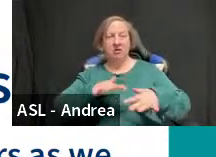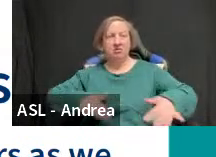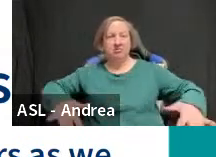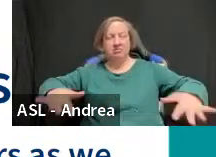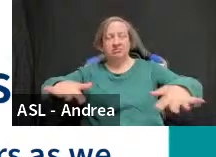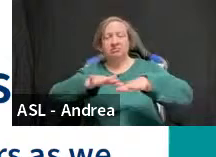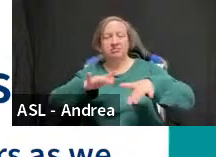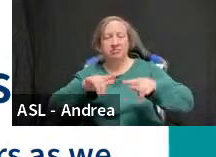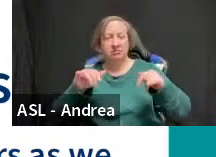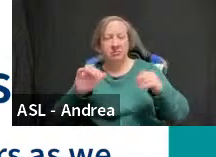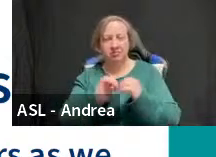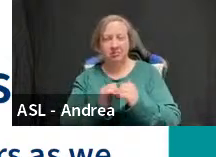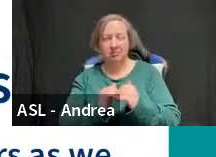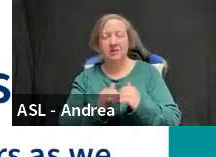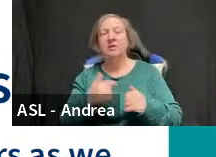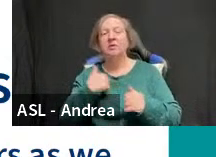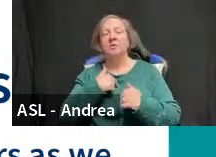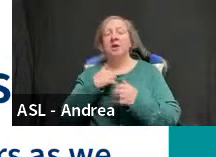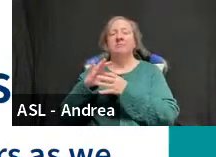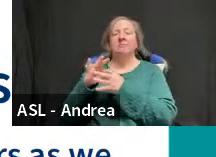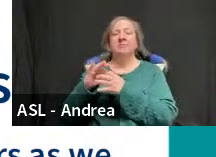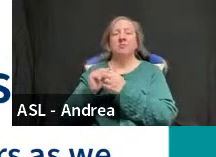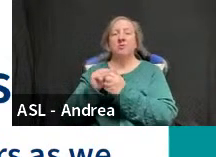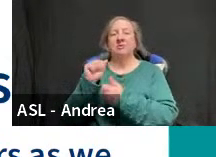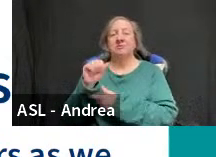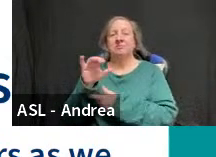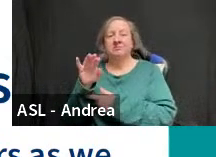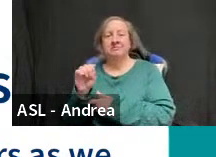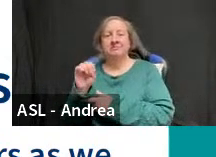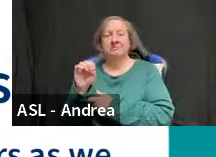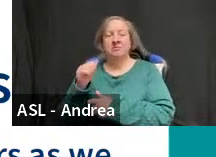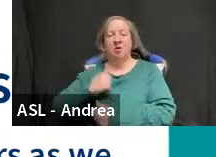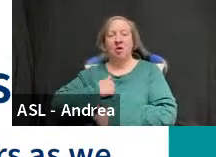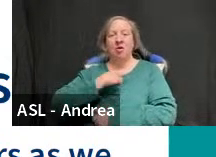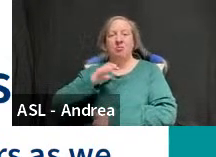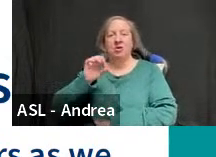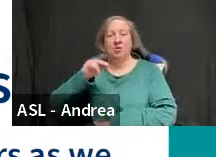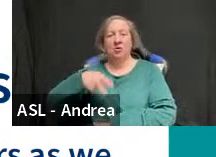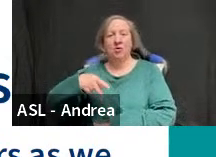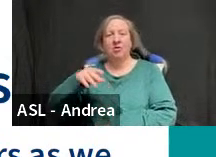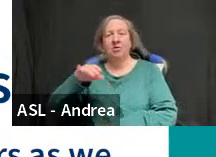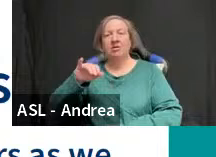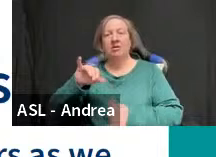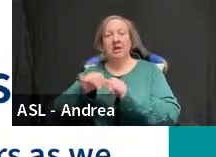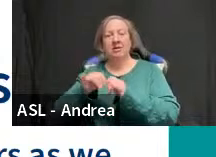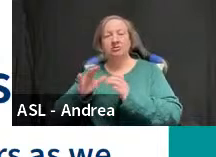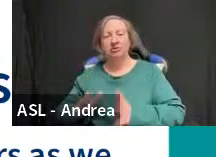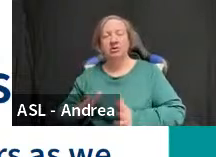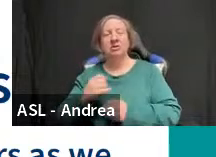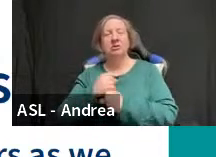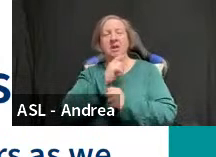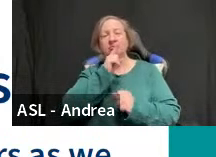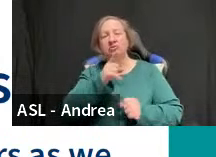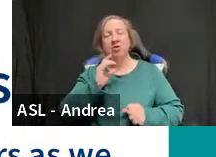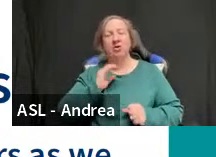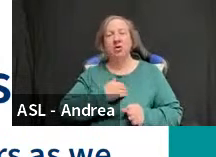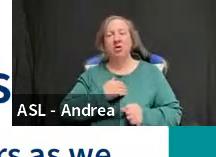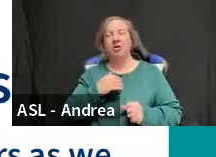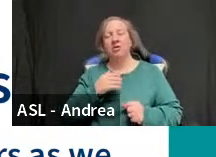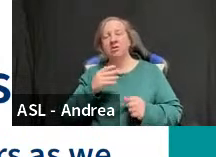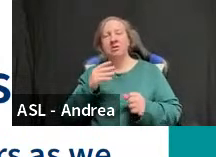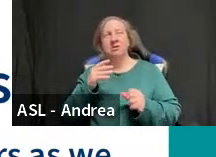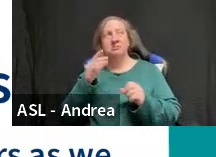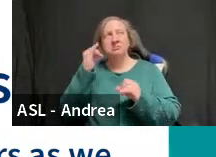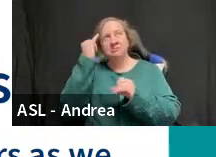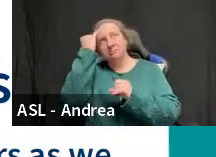actively coordinating with the Army Corps of Engineers to make sure that our models forecast those future conditions and are incorporated